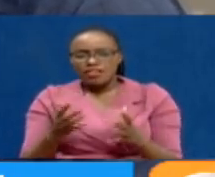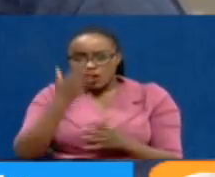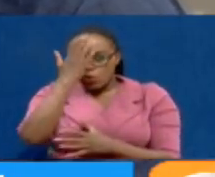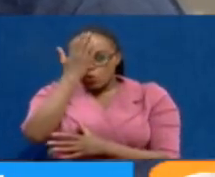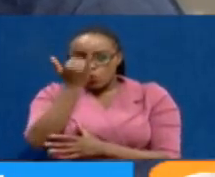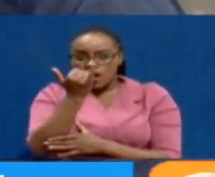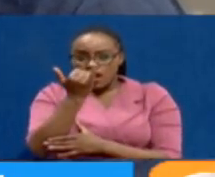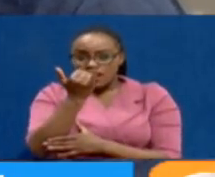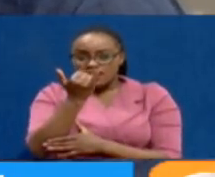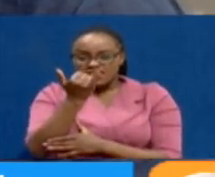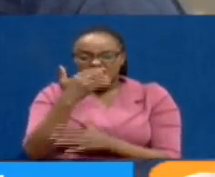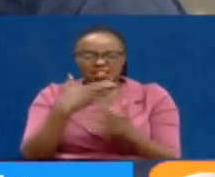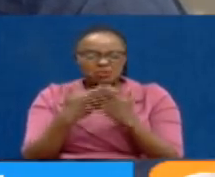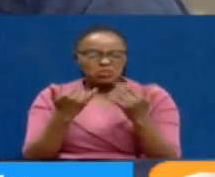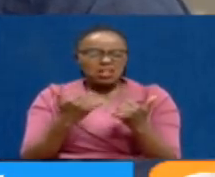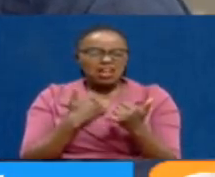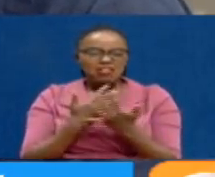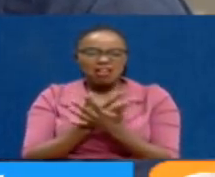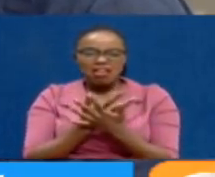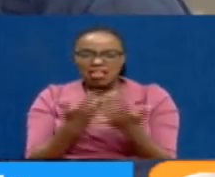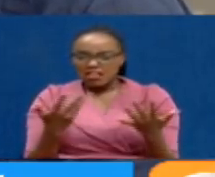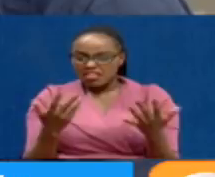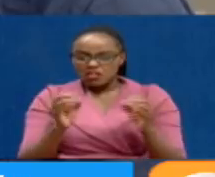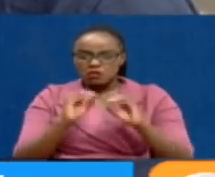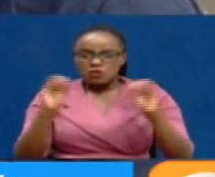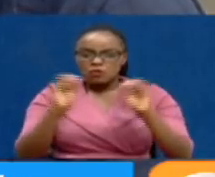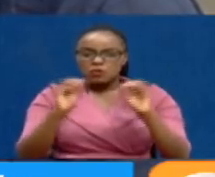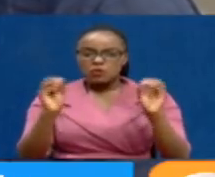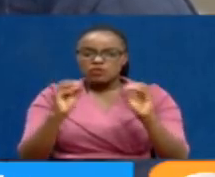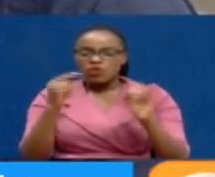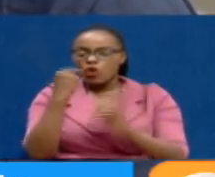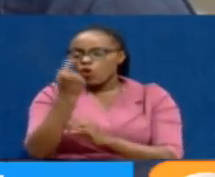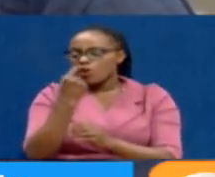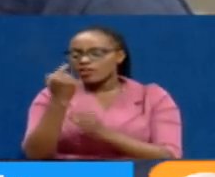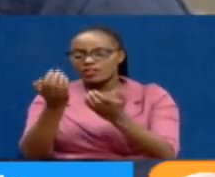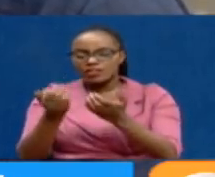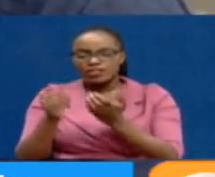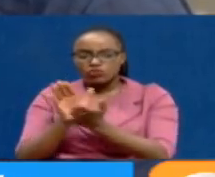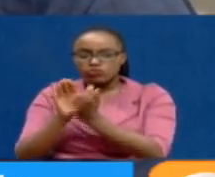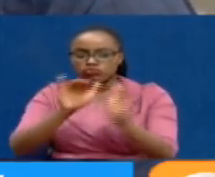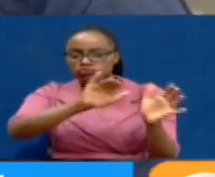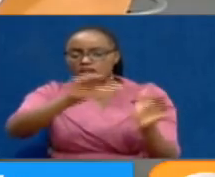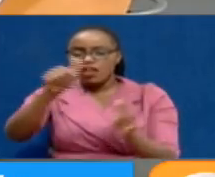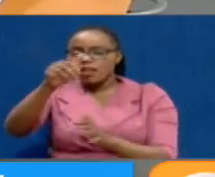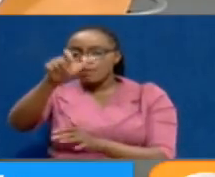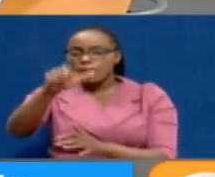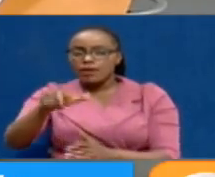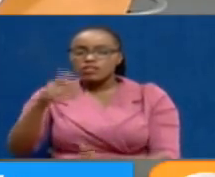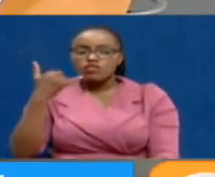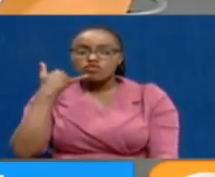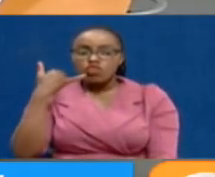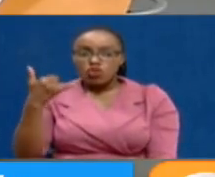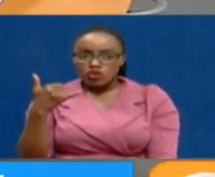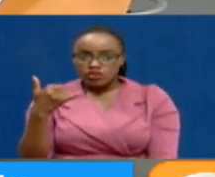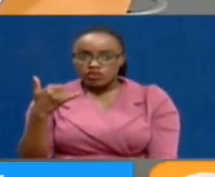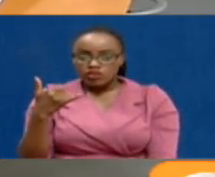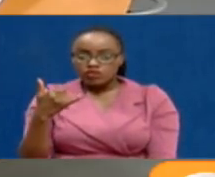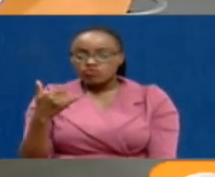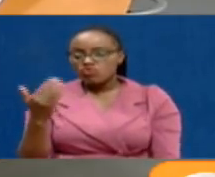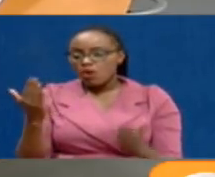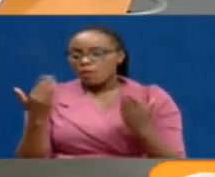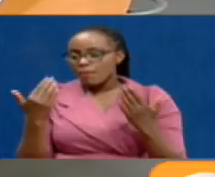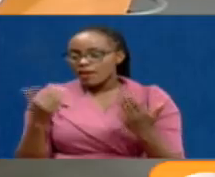because they've not been infected. So far, we've not had a case in any school. So we don't need to quarantine them. All right. Yes. We have another call online, Maximilian Kome from